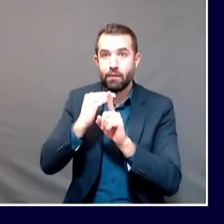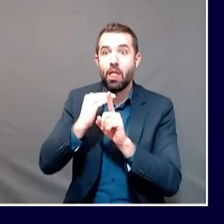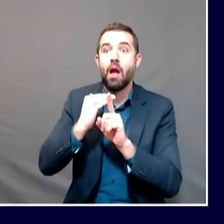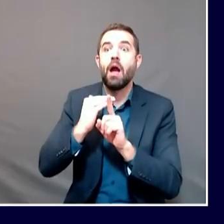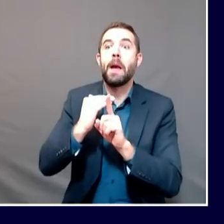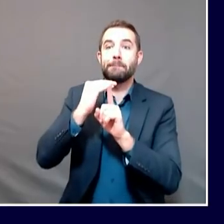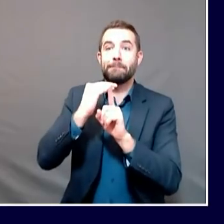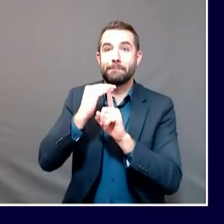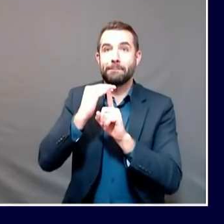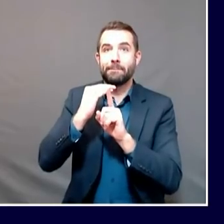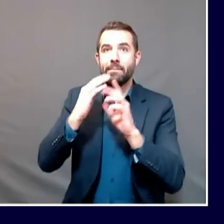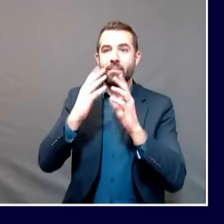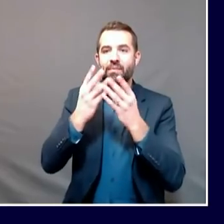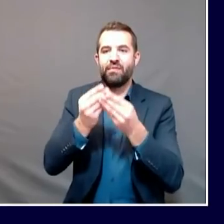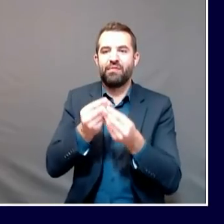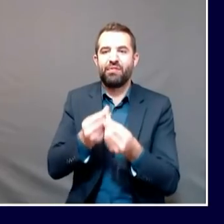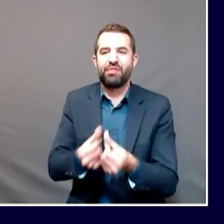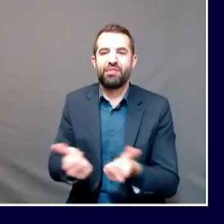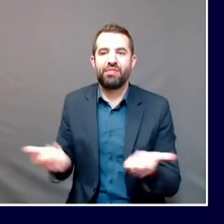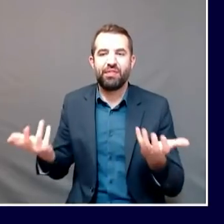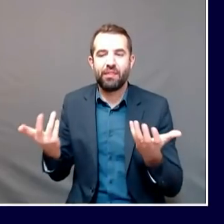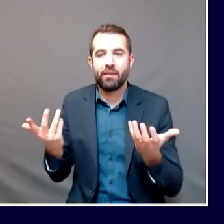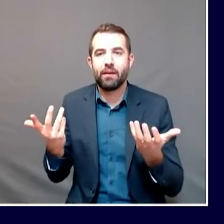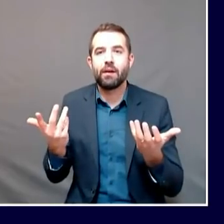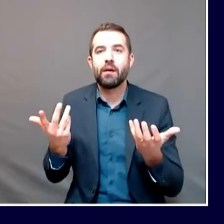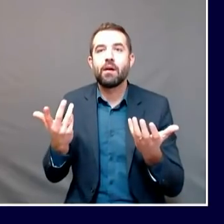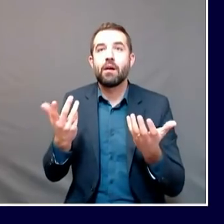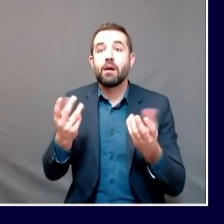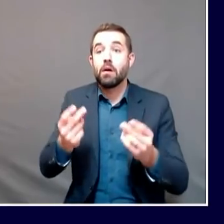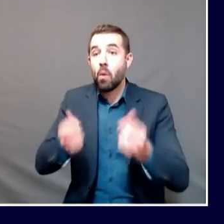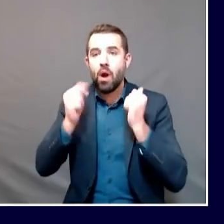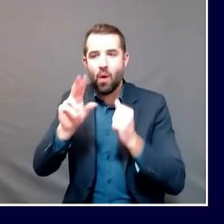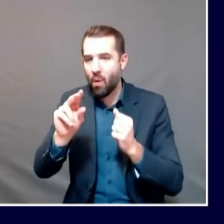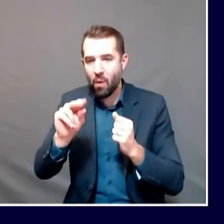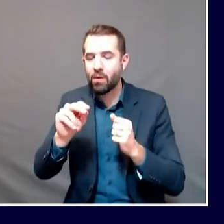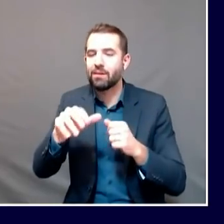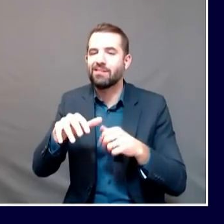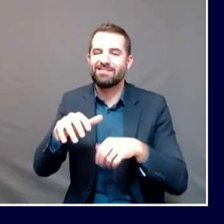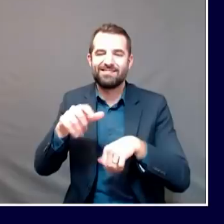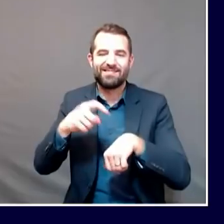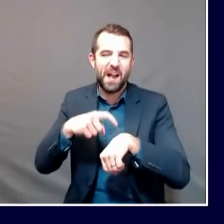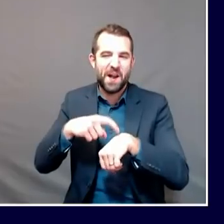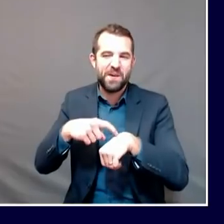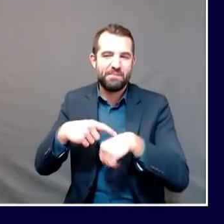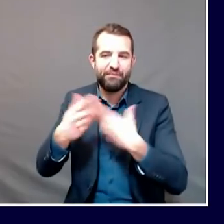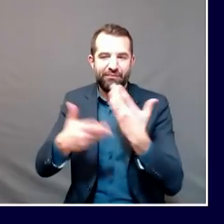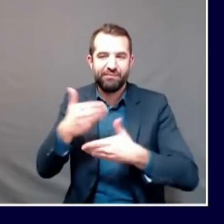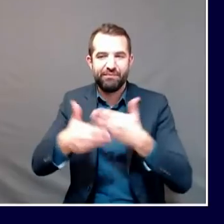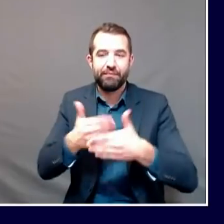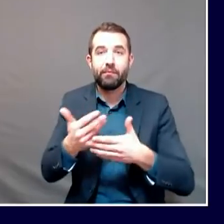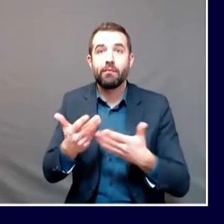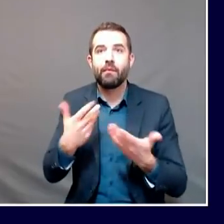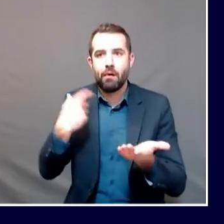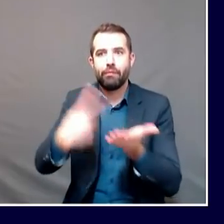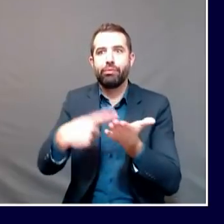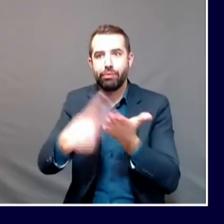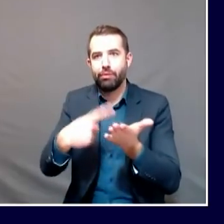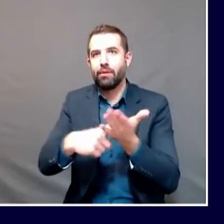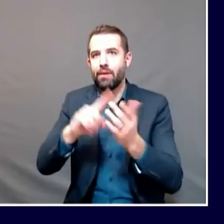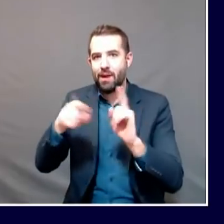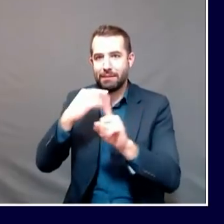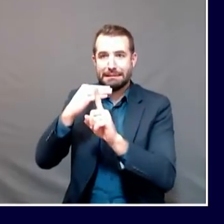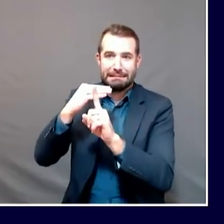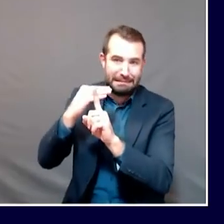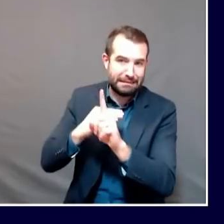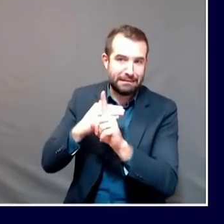down immediately. In fact, the Pfizer vaccine, even though we've all talked about it needing this ultra cold storage, it can